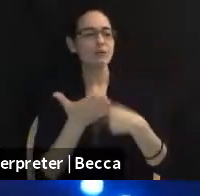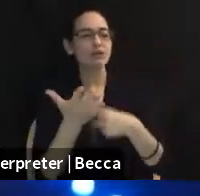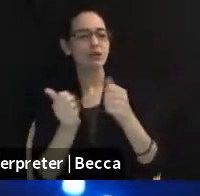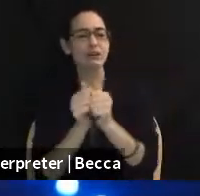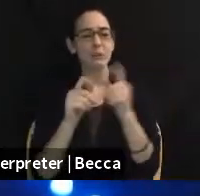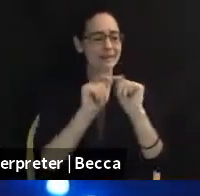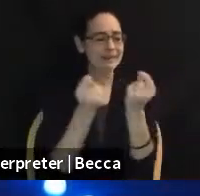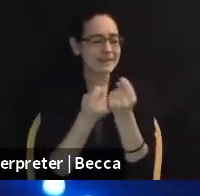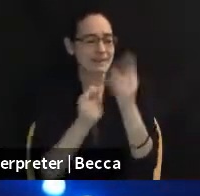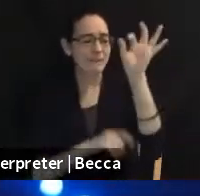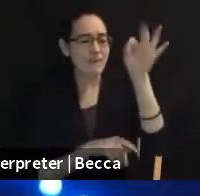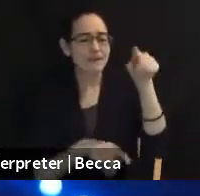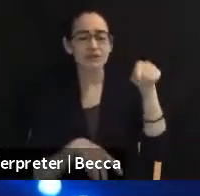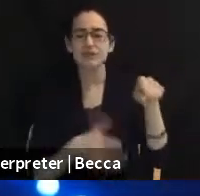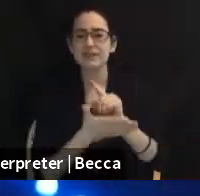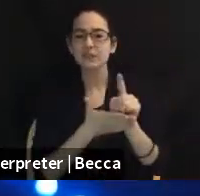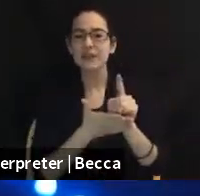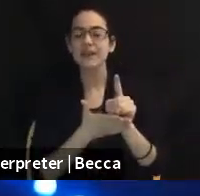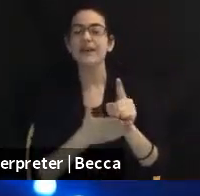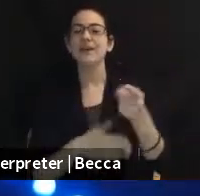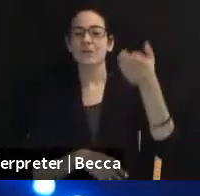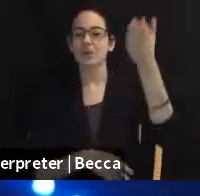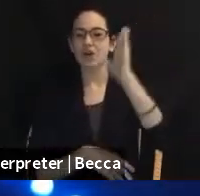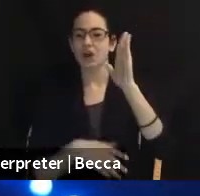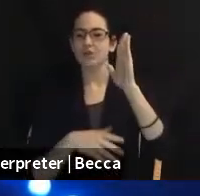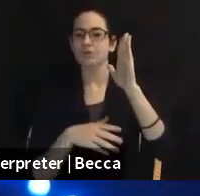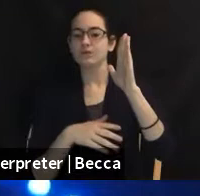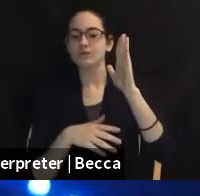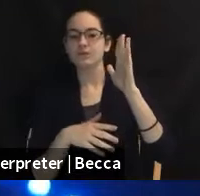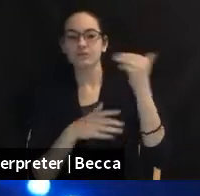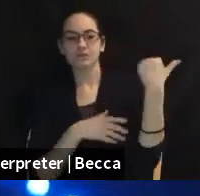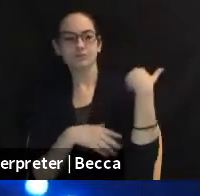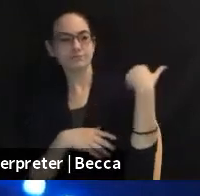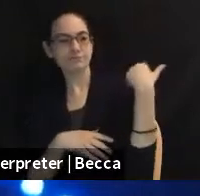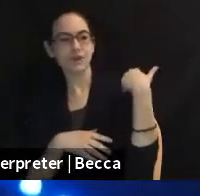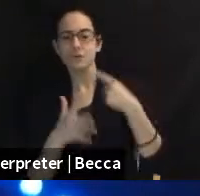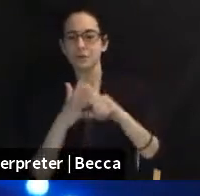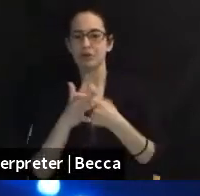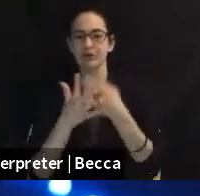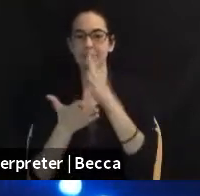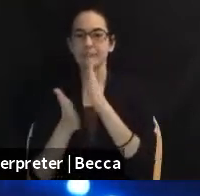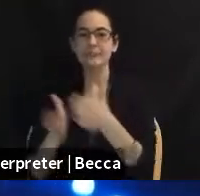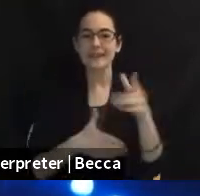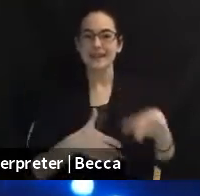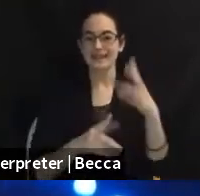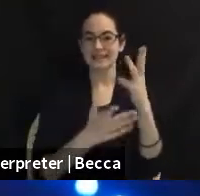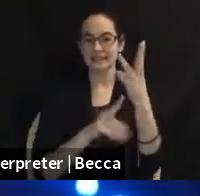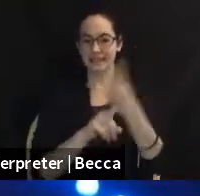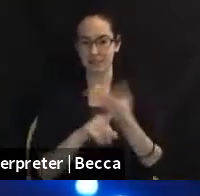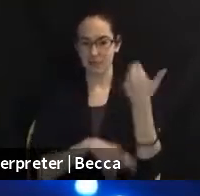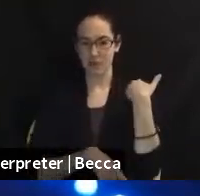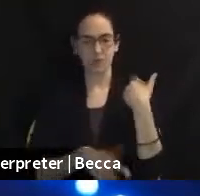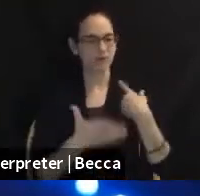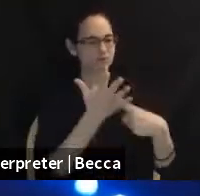team, just what God was impressing on us over probably 6 months ago when we started planning this. I was talking to some of our staff as we were